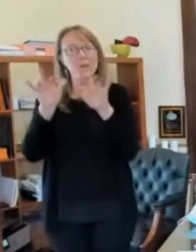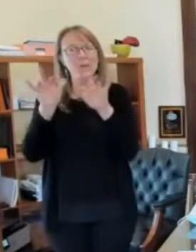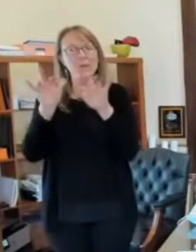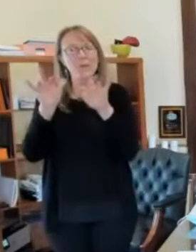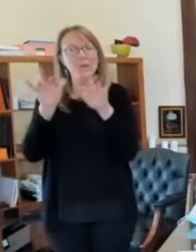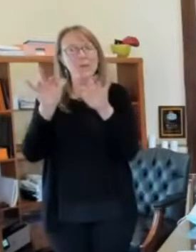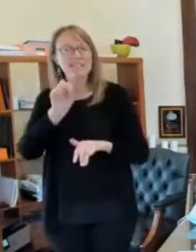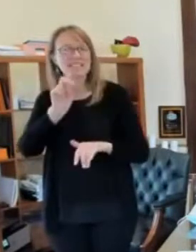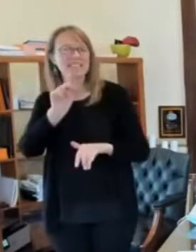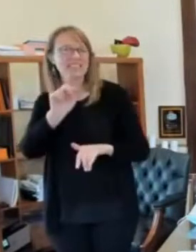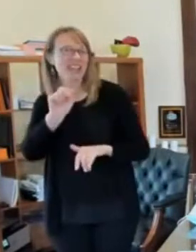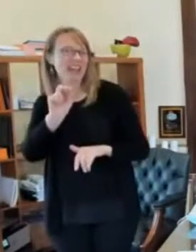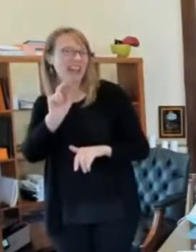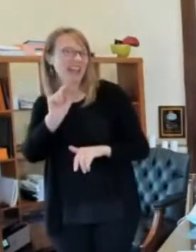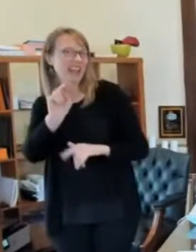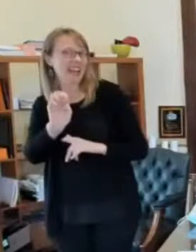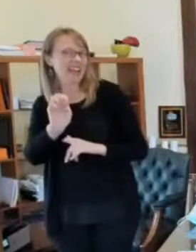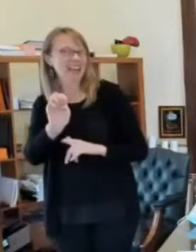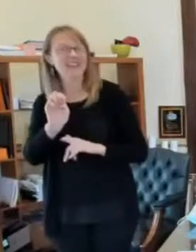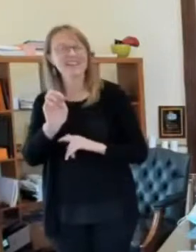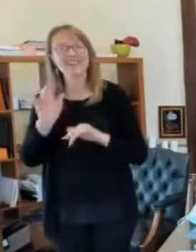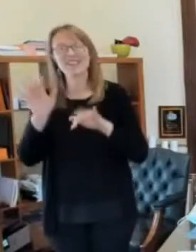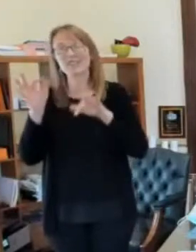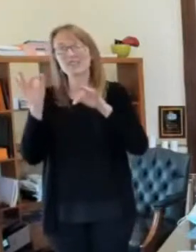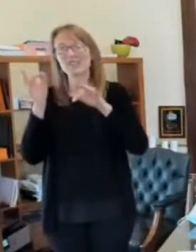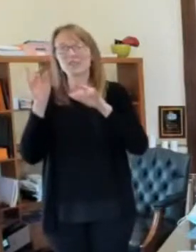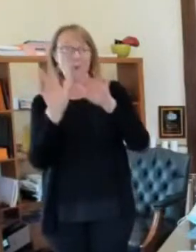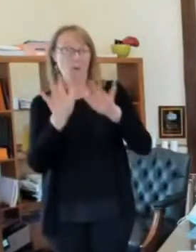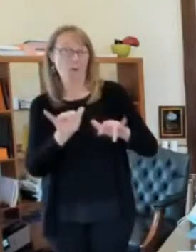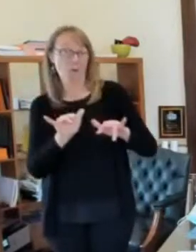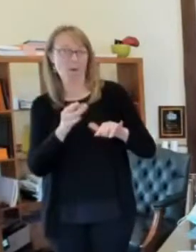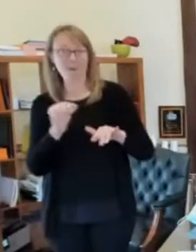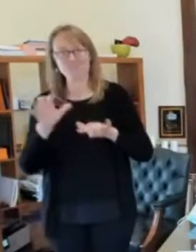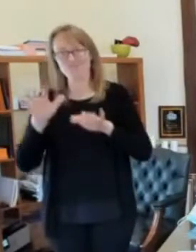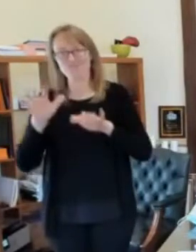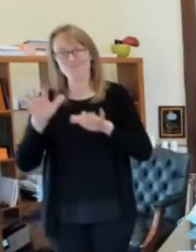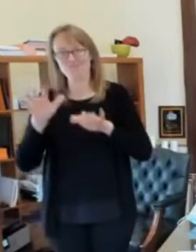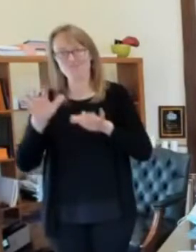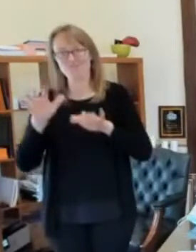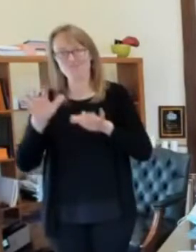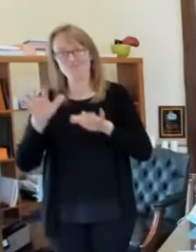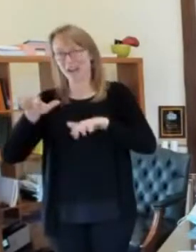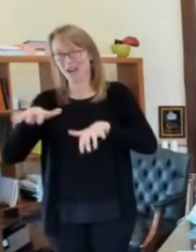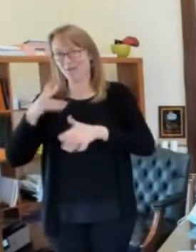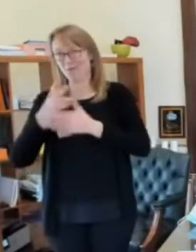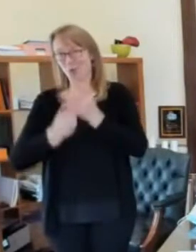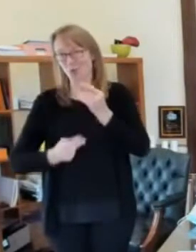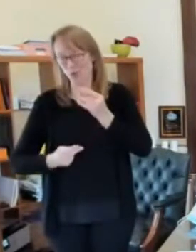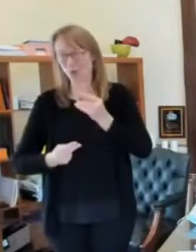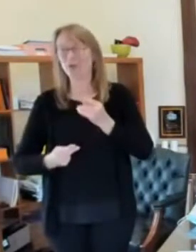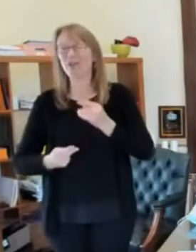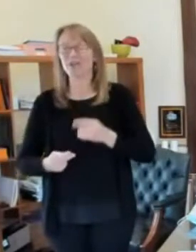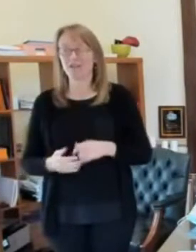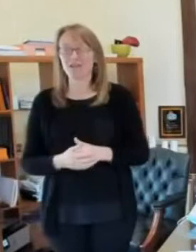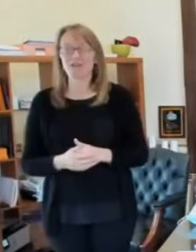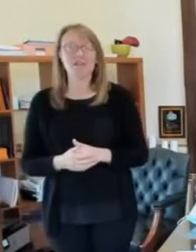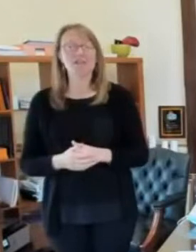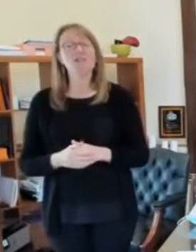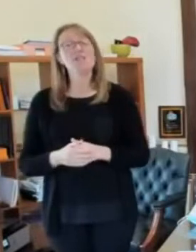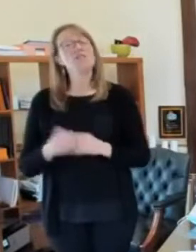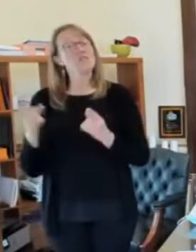it. A mixture of snow and rain. But nothing seems to be sticking, which is